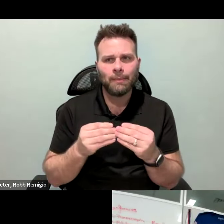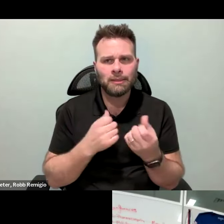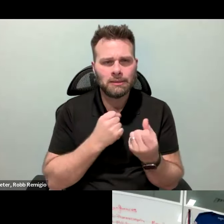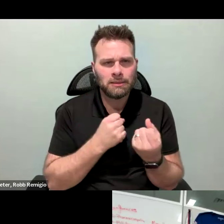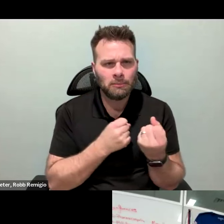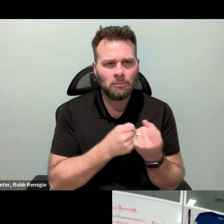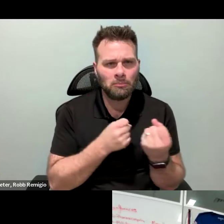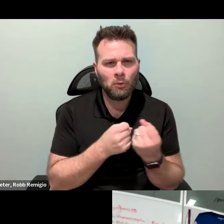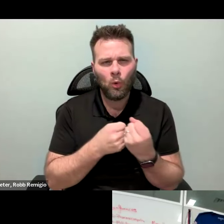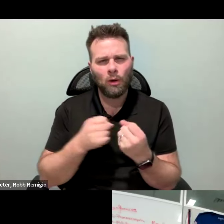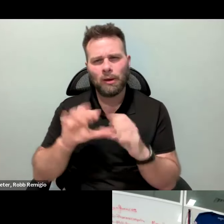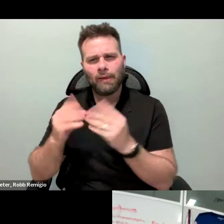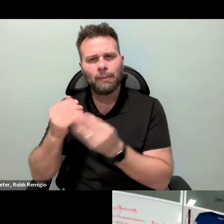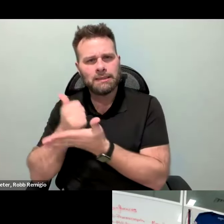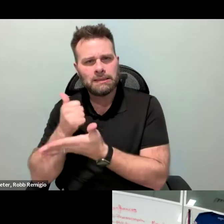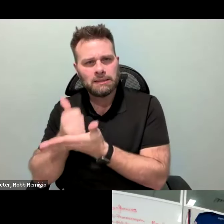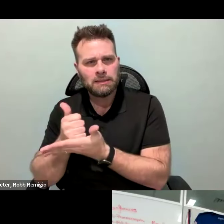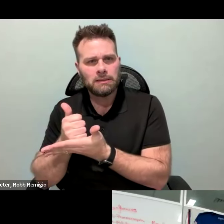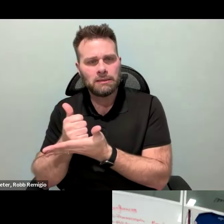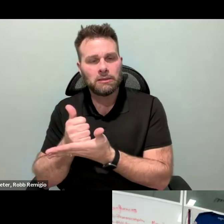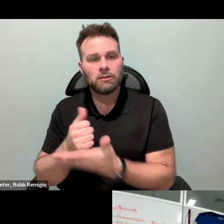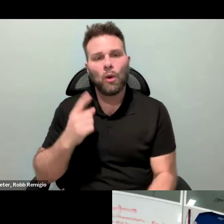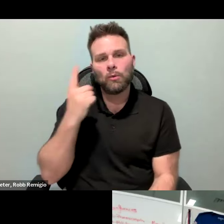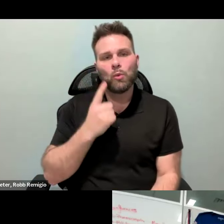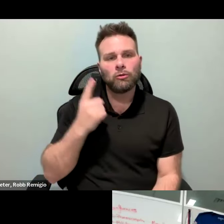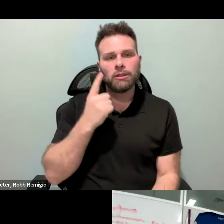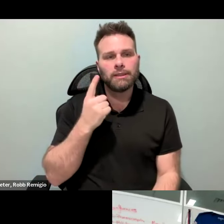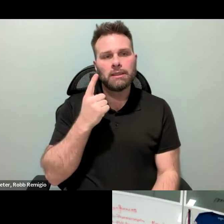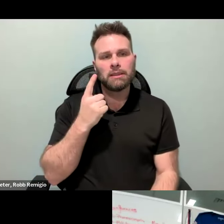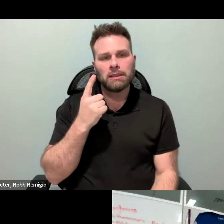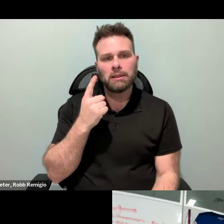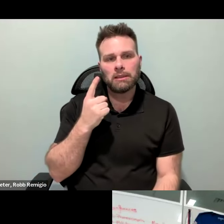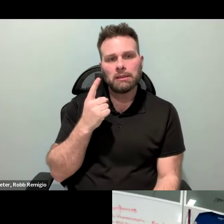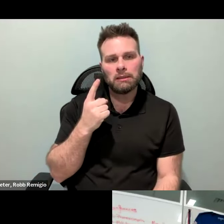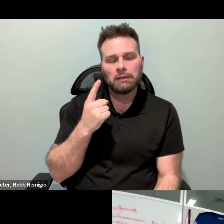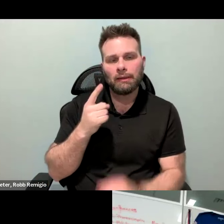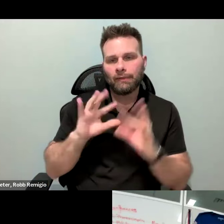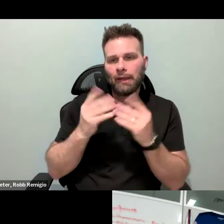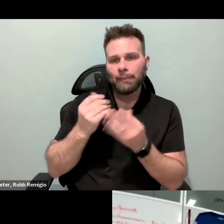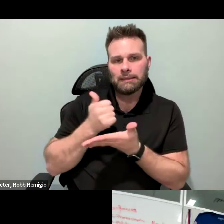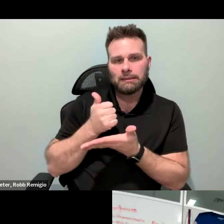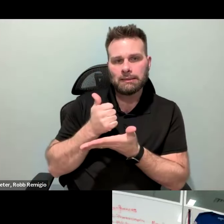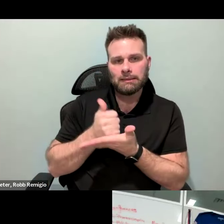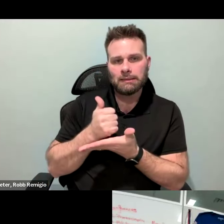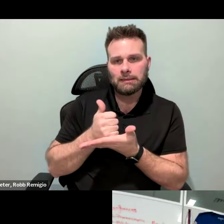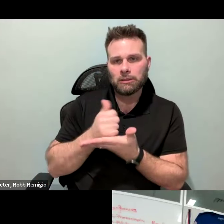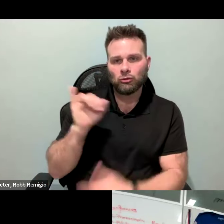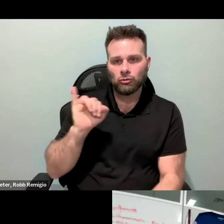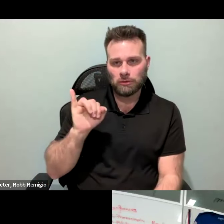So I was just wondering if there's other place that take like the family assistant